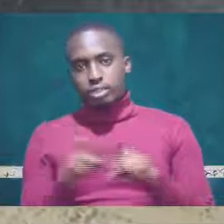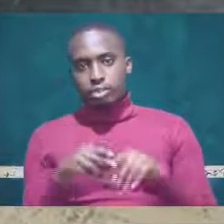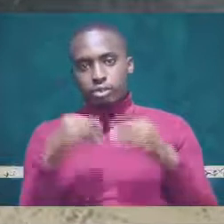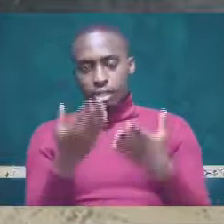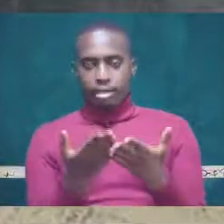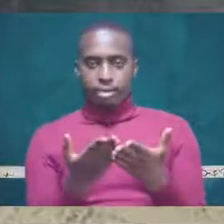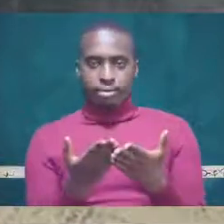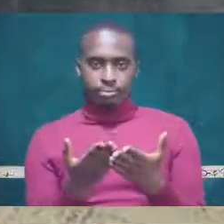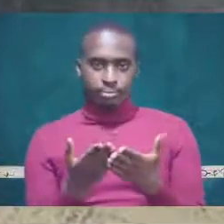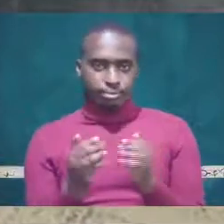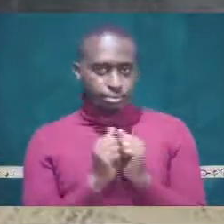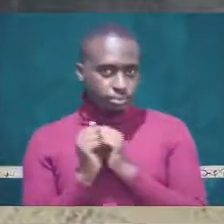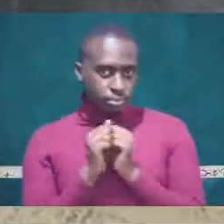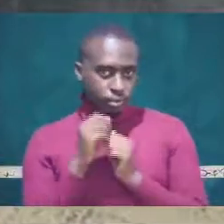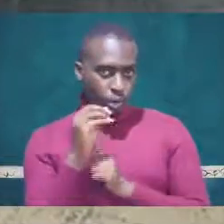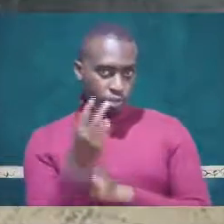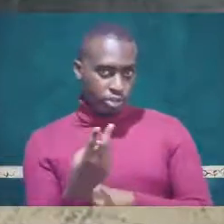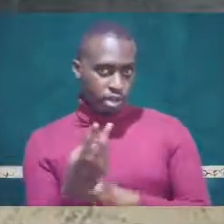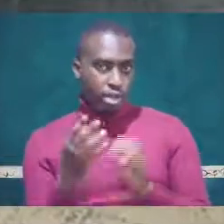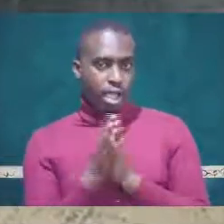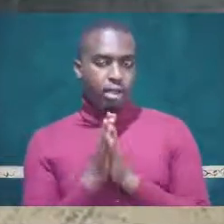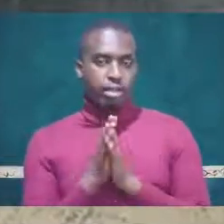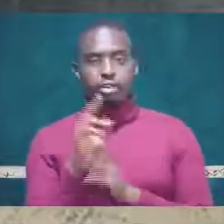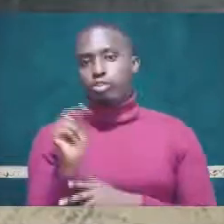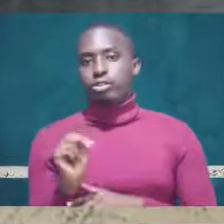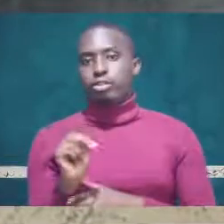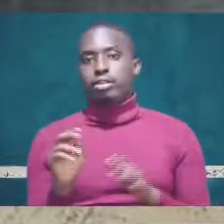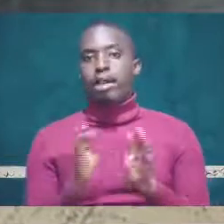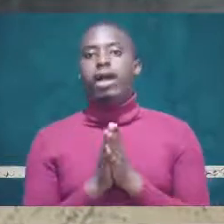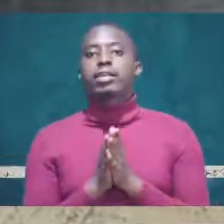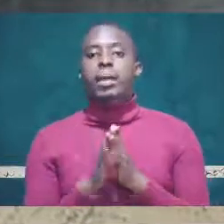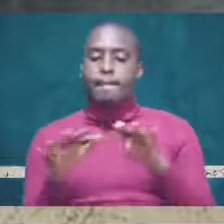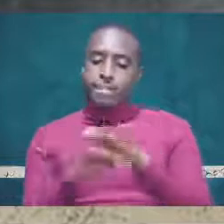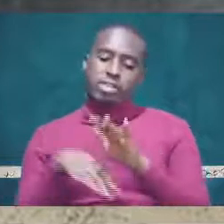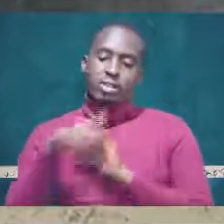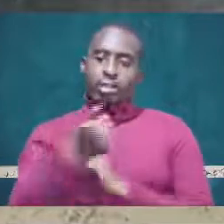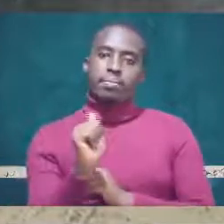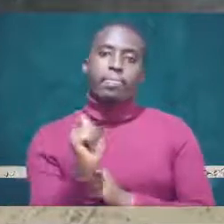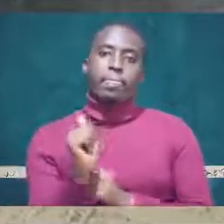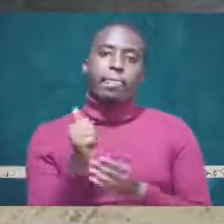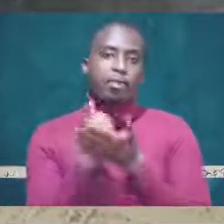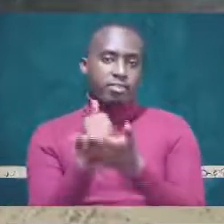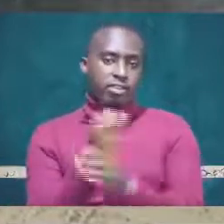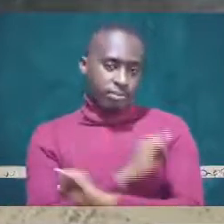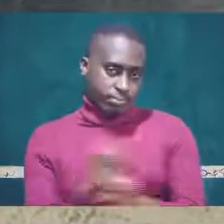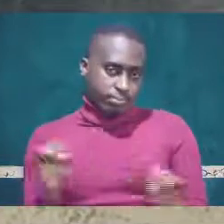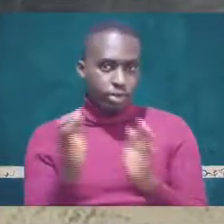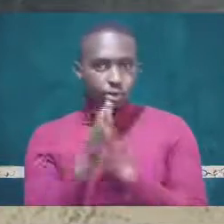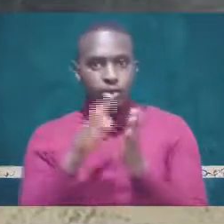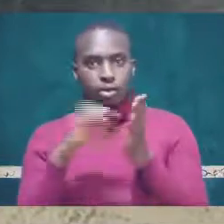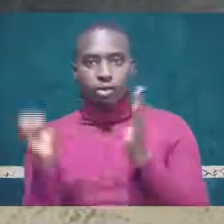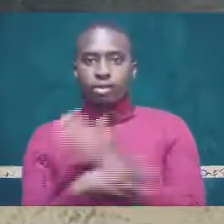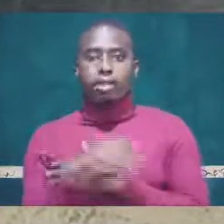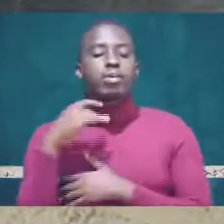providing them with oxygen, nutrients, and also bathing them. In bathing them, they are able to remove